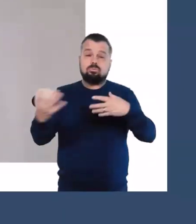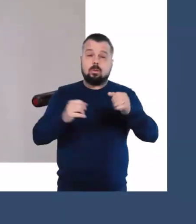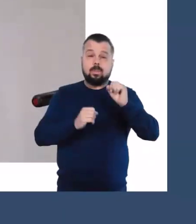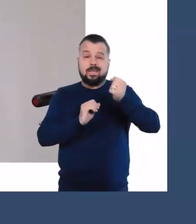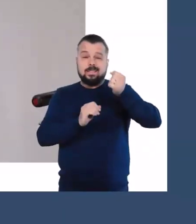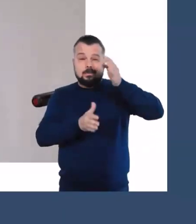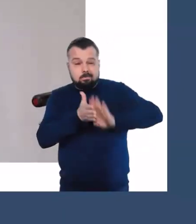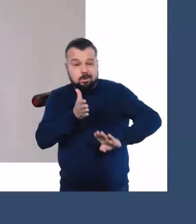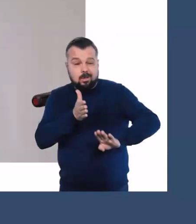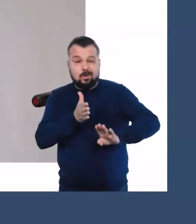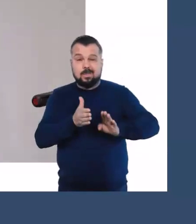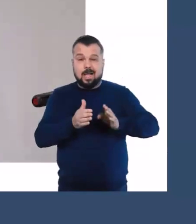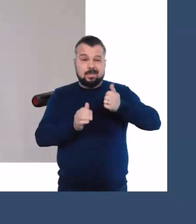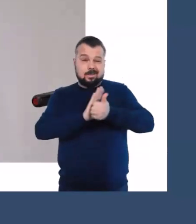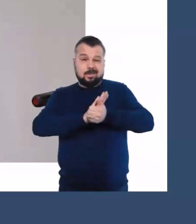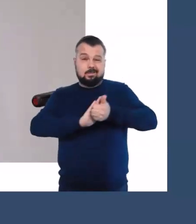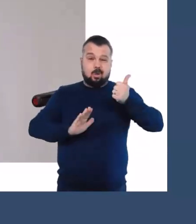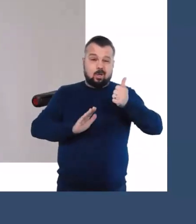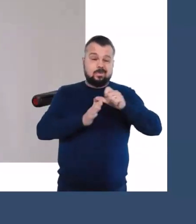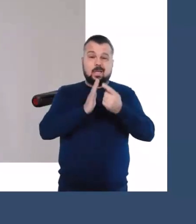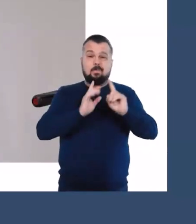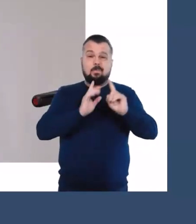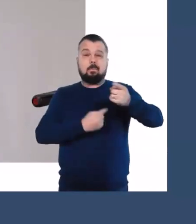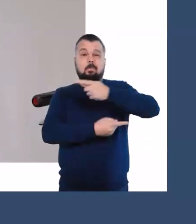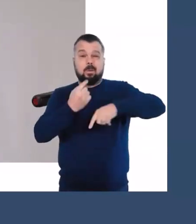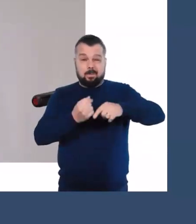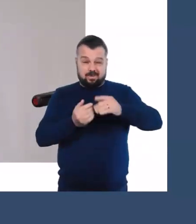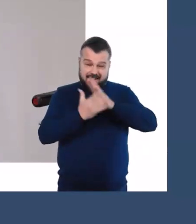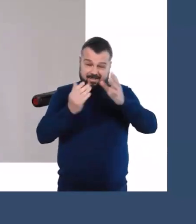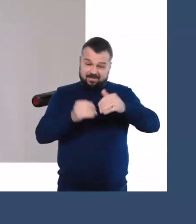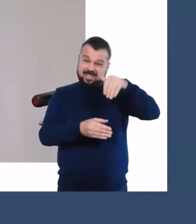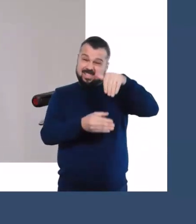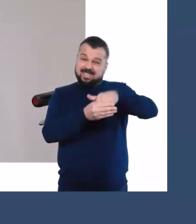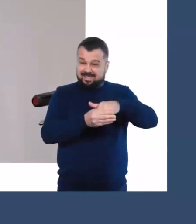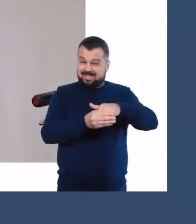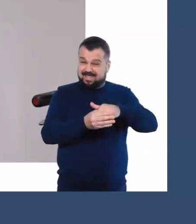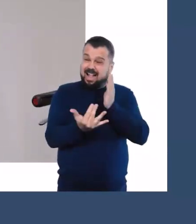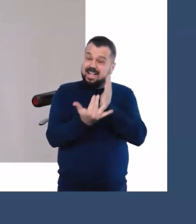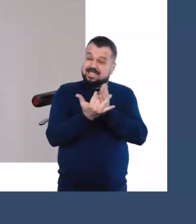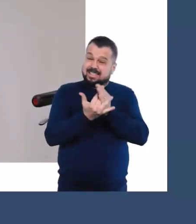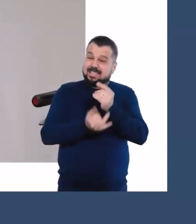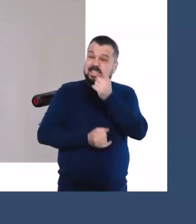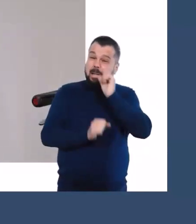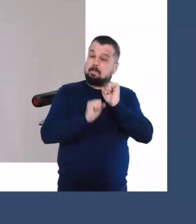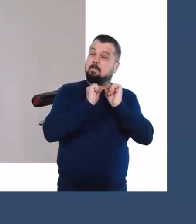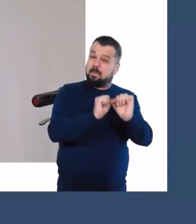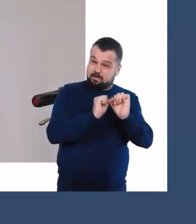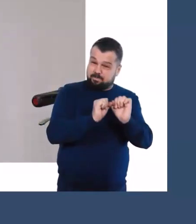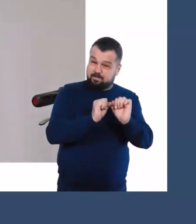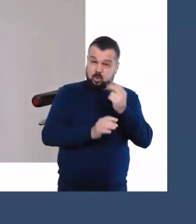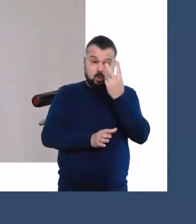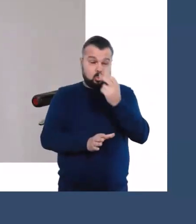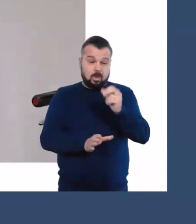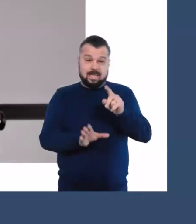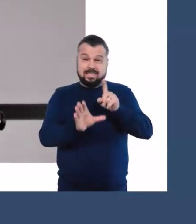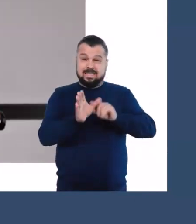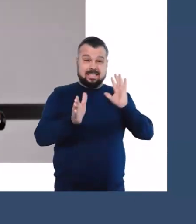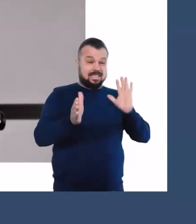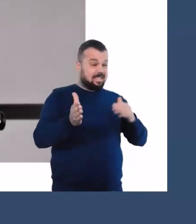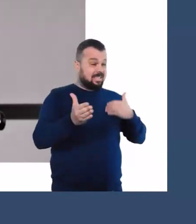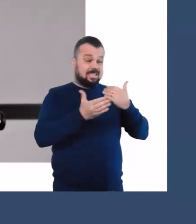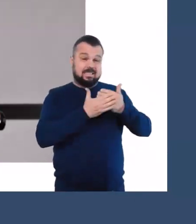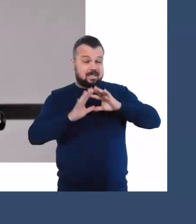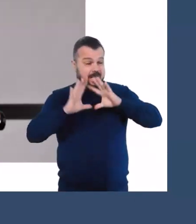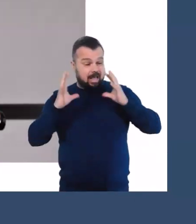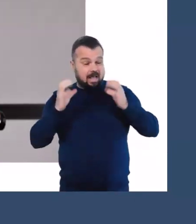Listening to the lived experience and expertise of disabled people is at the heart of everything Accessable does. For over